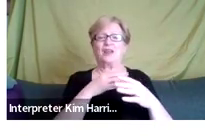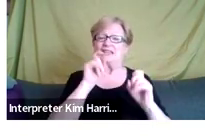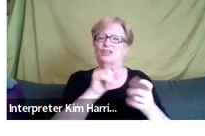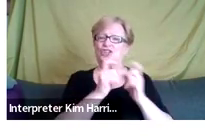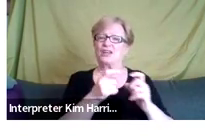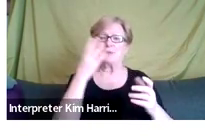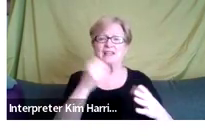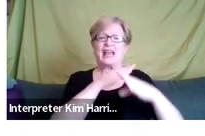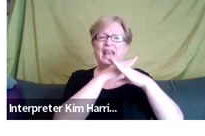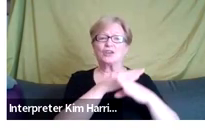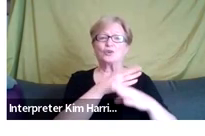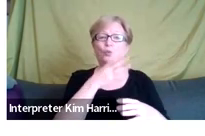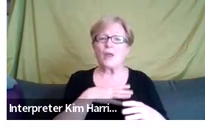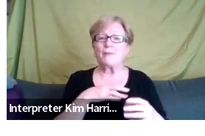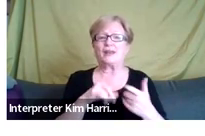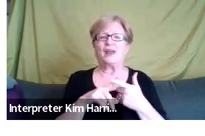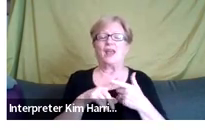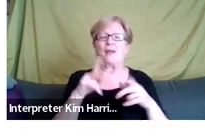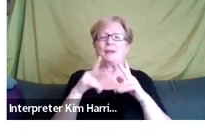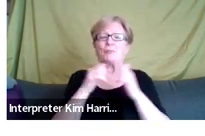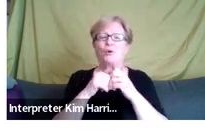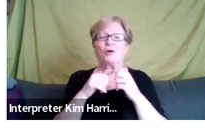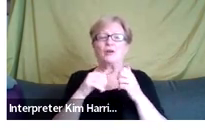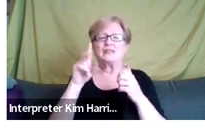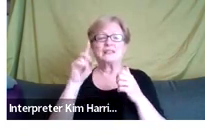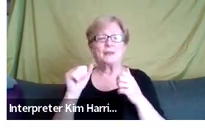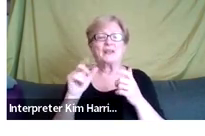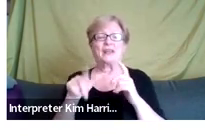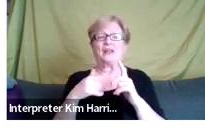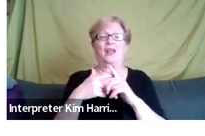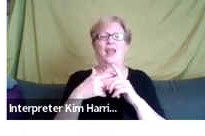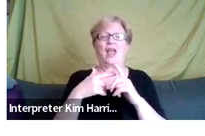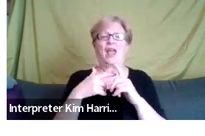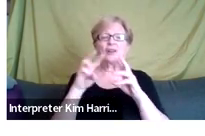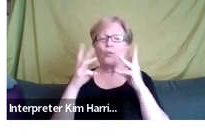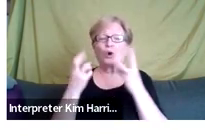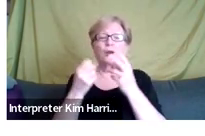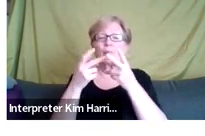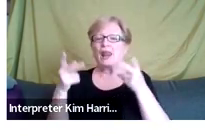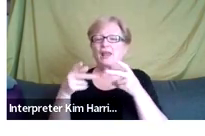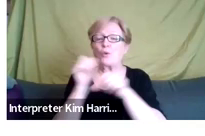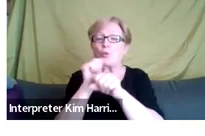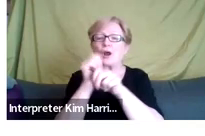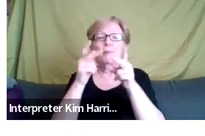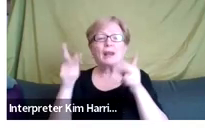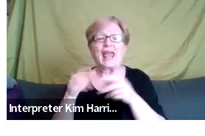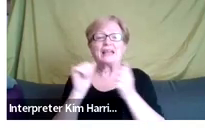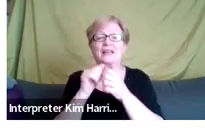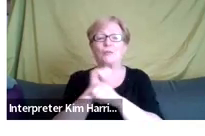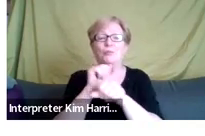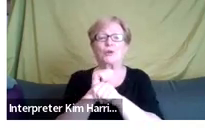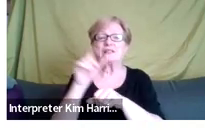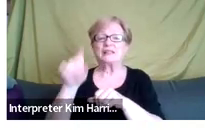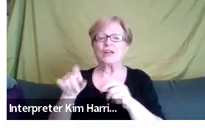in the workplace. And employers need to operate from a disability justice work frame